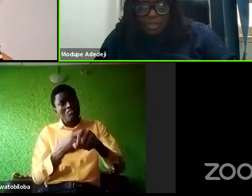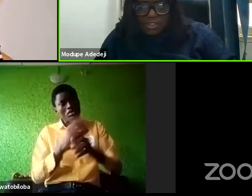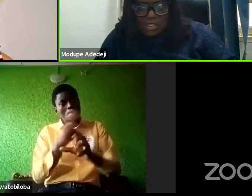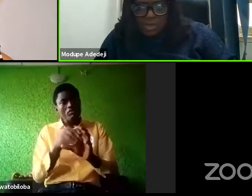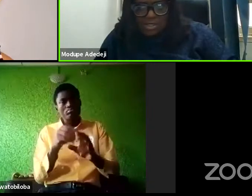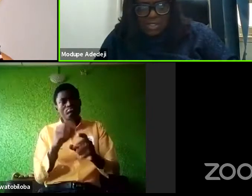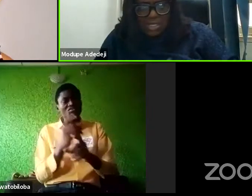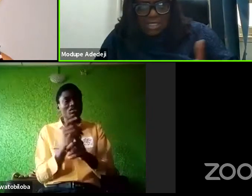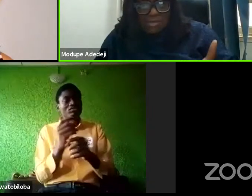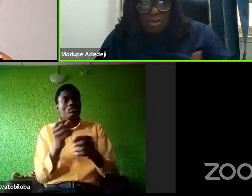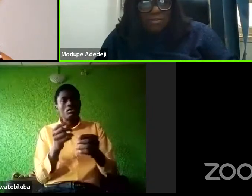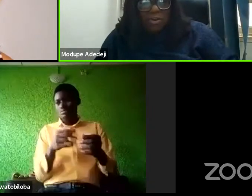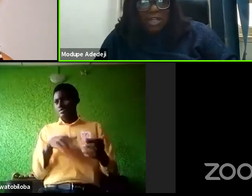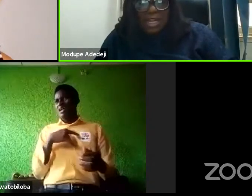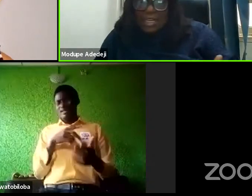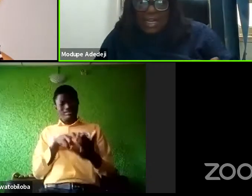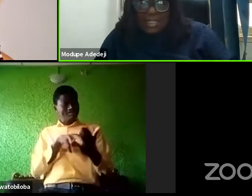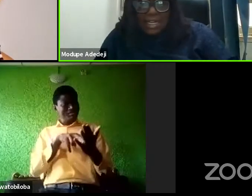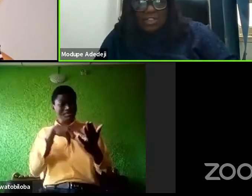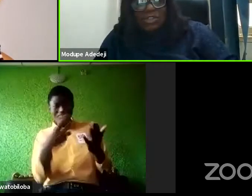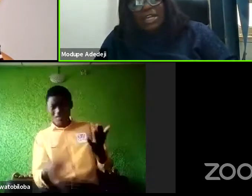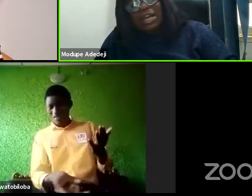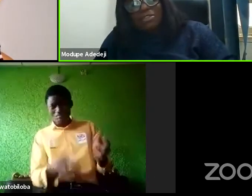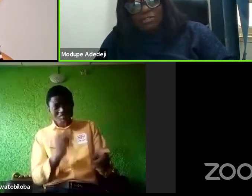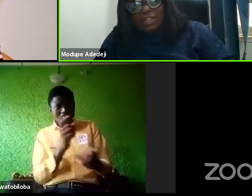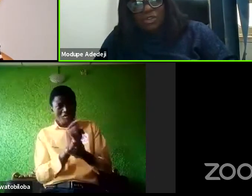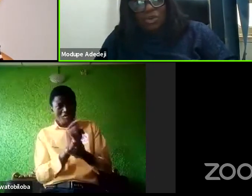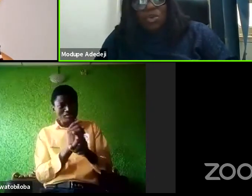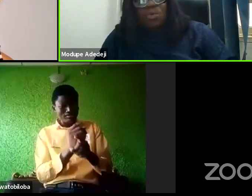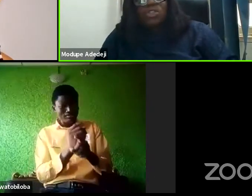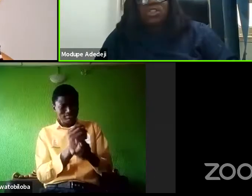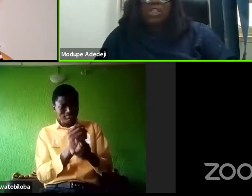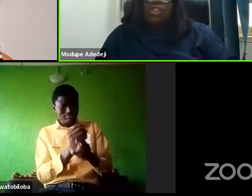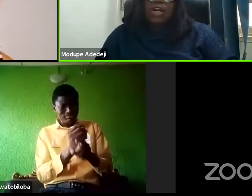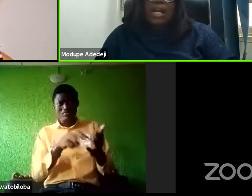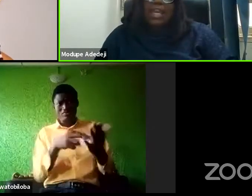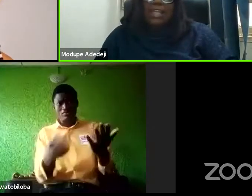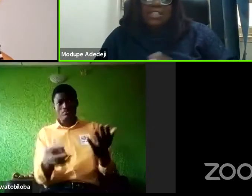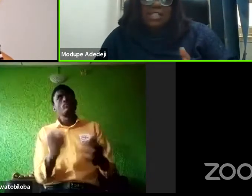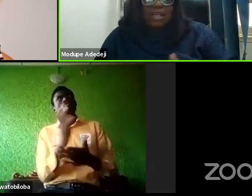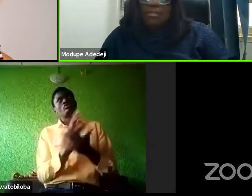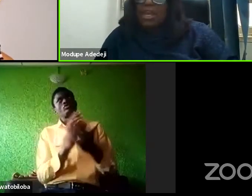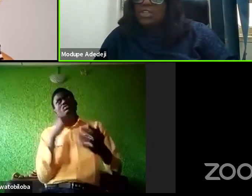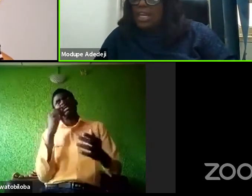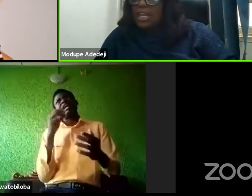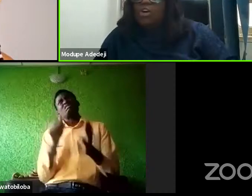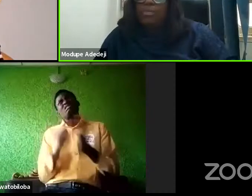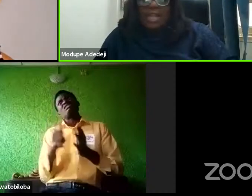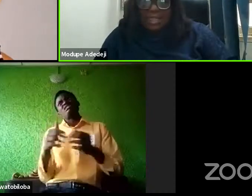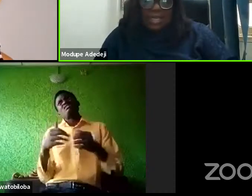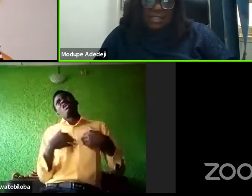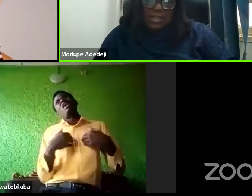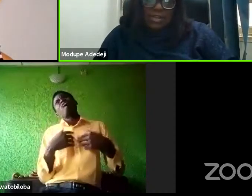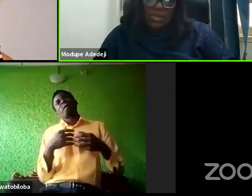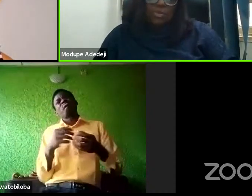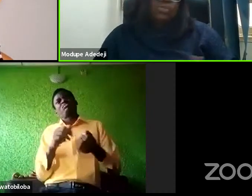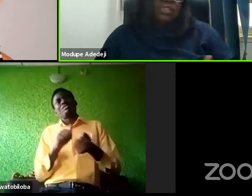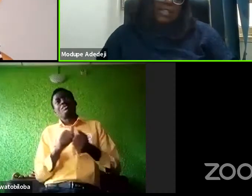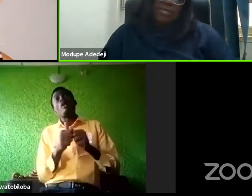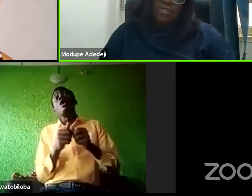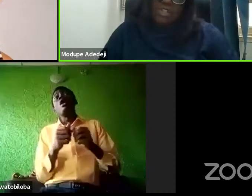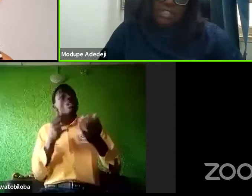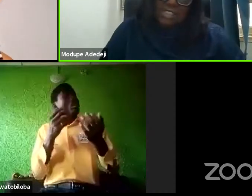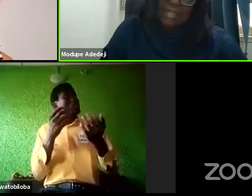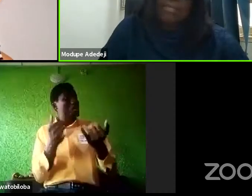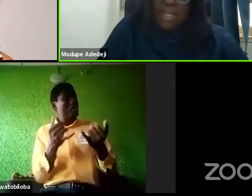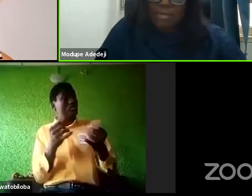of fall? Was just a small fall, and they are telling you that you have a fracture, which in the younger age may ordinarily not be like that. So those